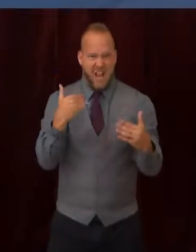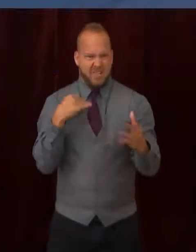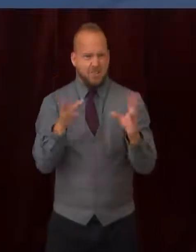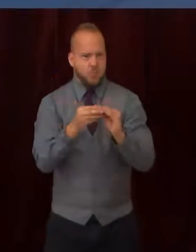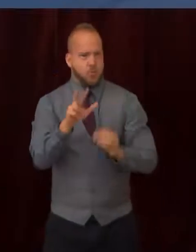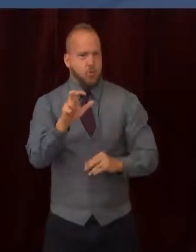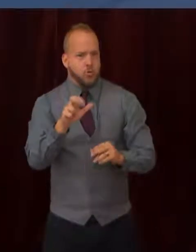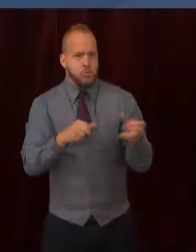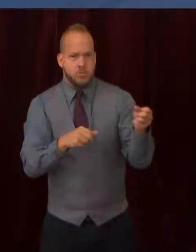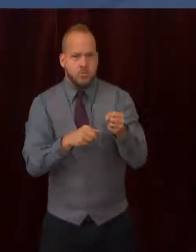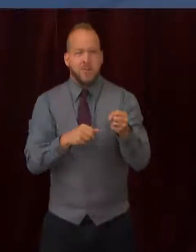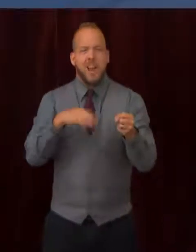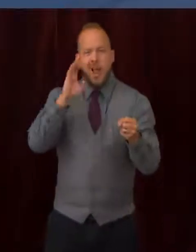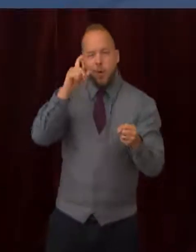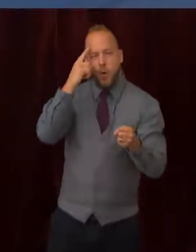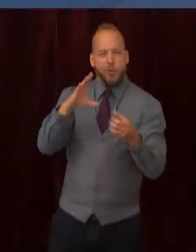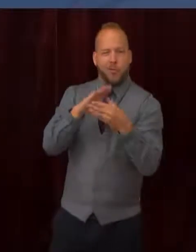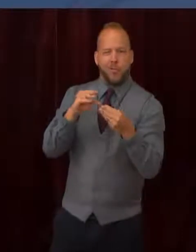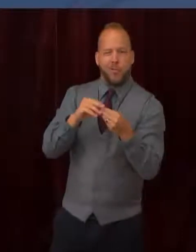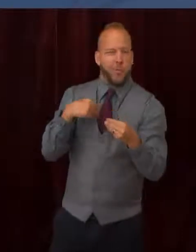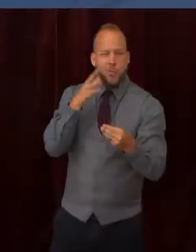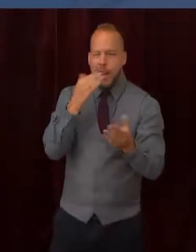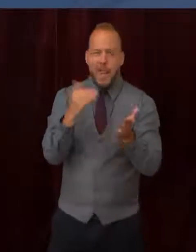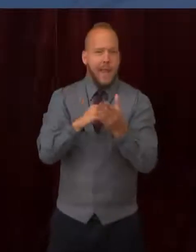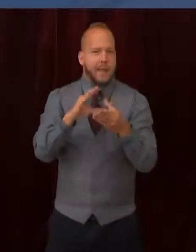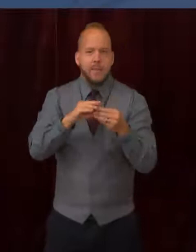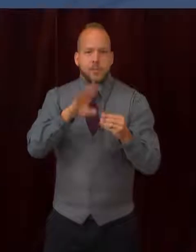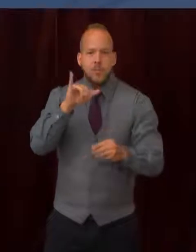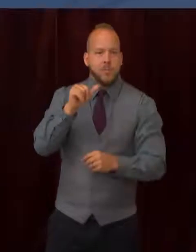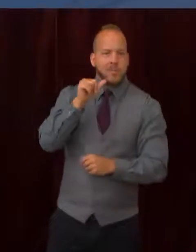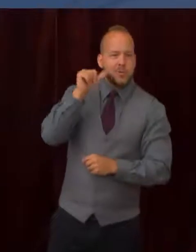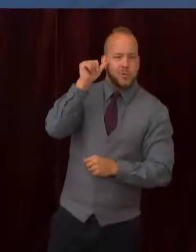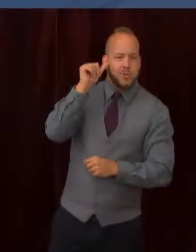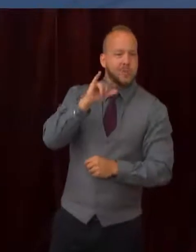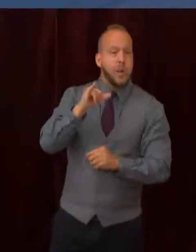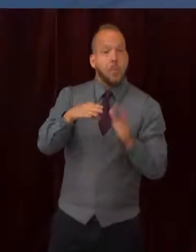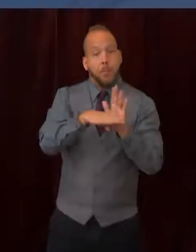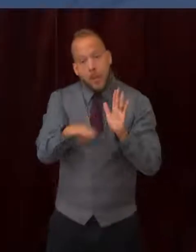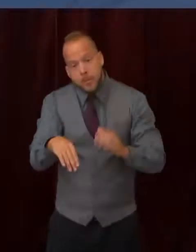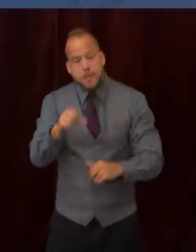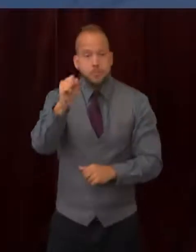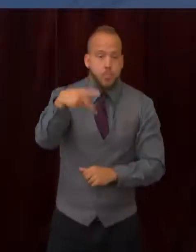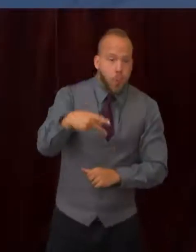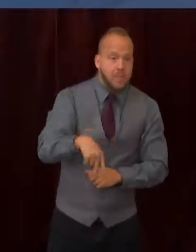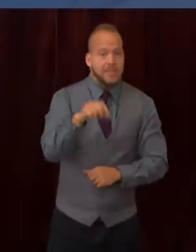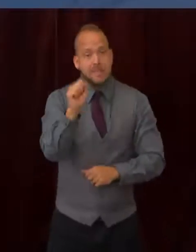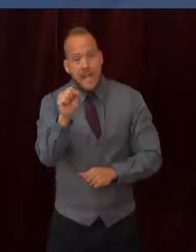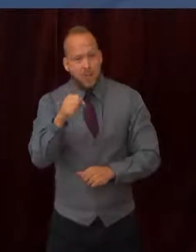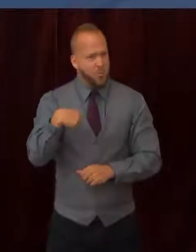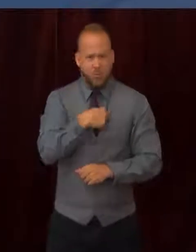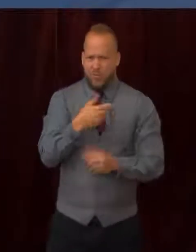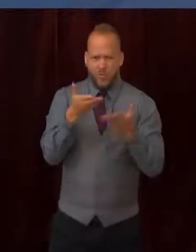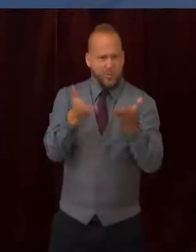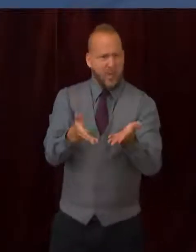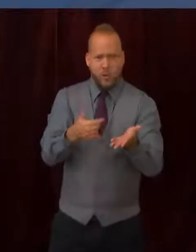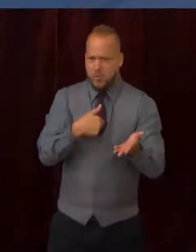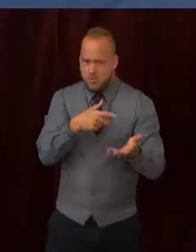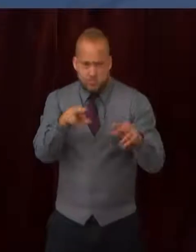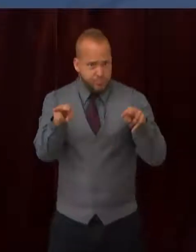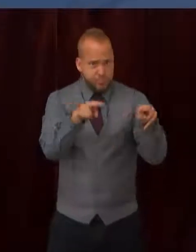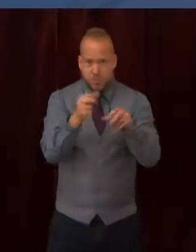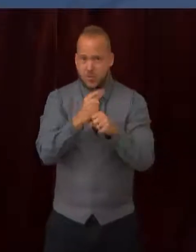in Seattle, Bellevue, Spokane. And so we're prepared, and we'll be there with our police partners again this